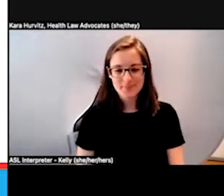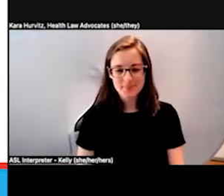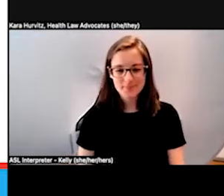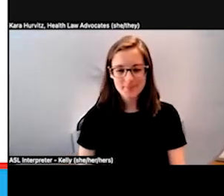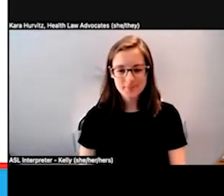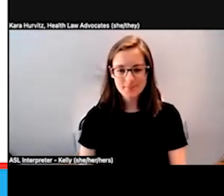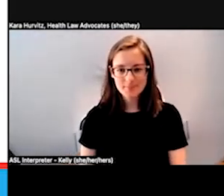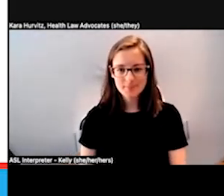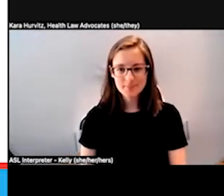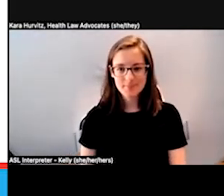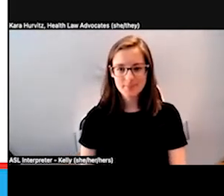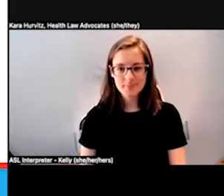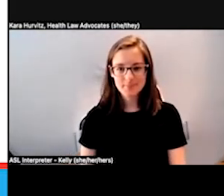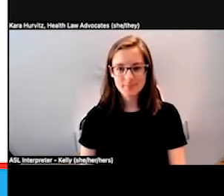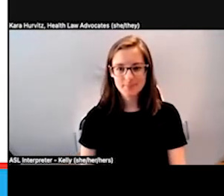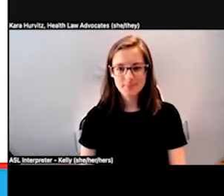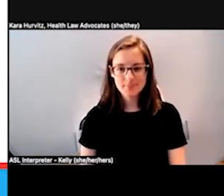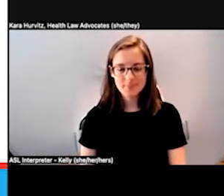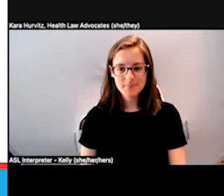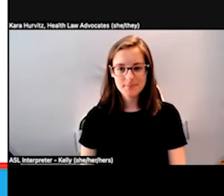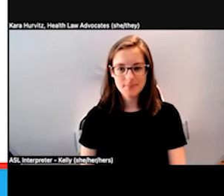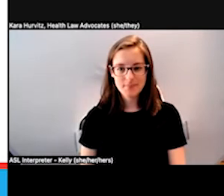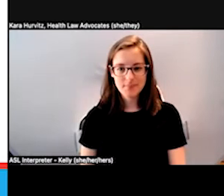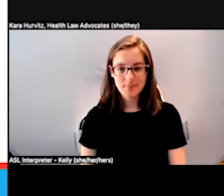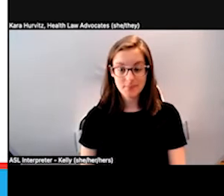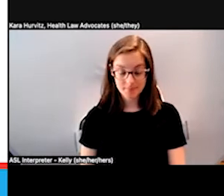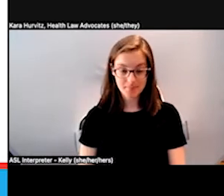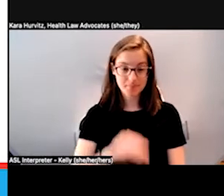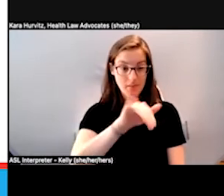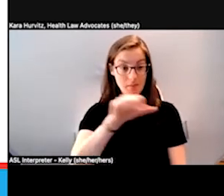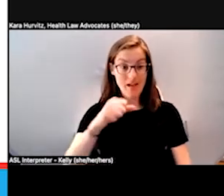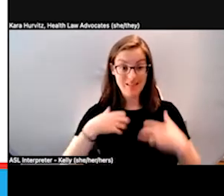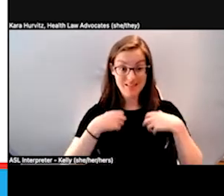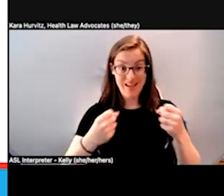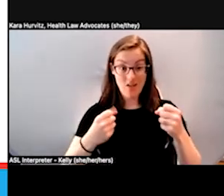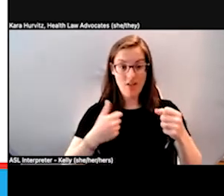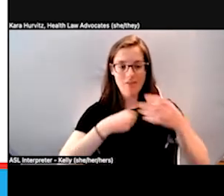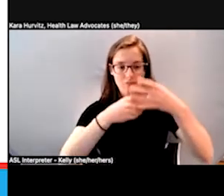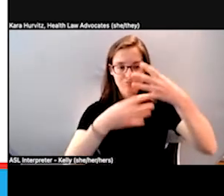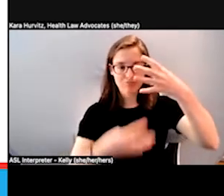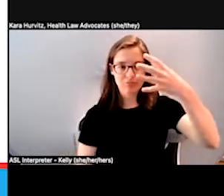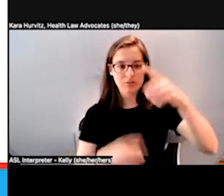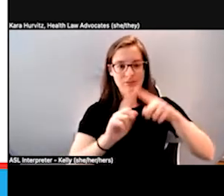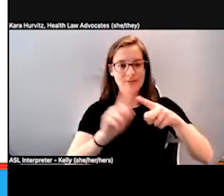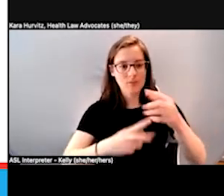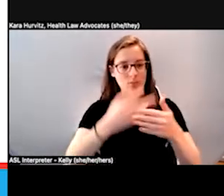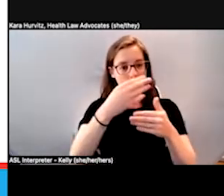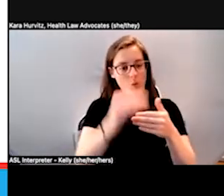So within Mass Health, there's a bunch of different programs with different eligibility guidelines.